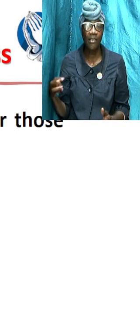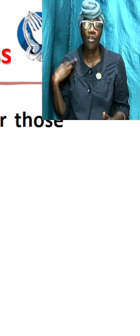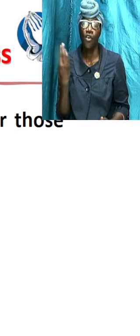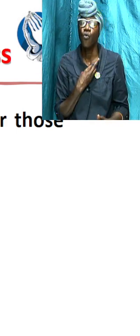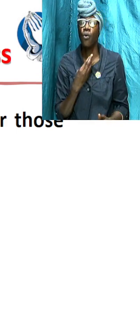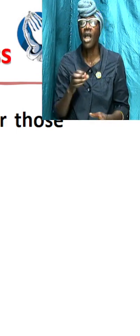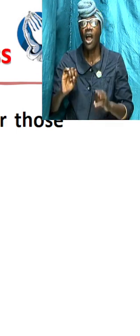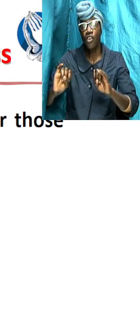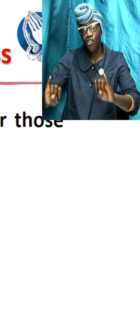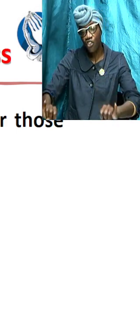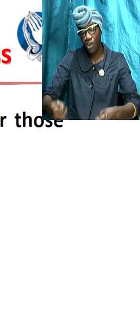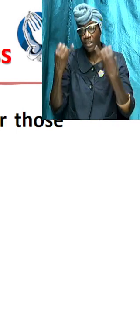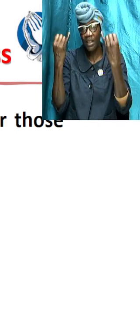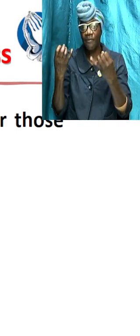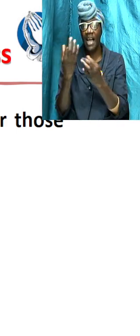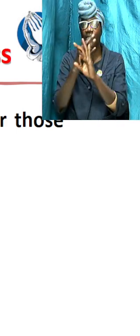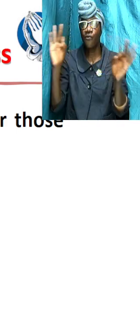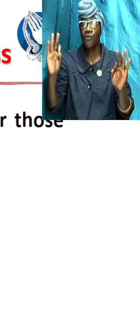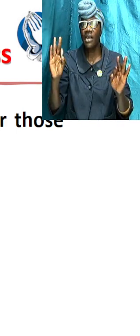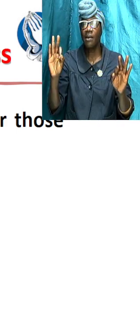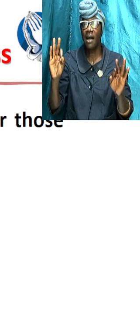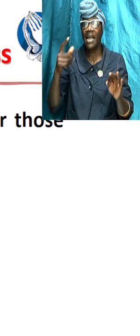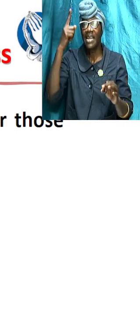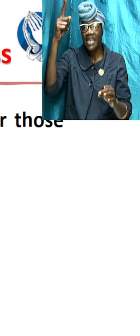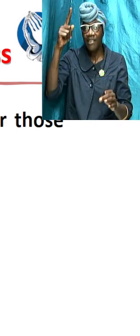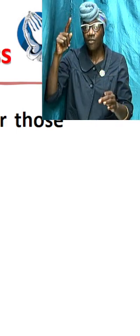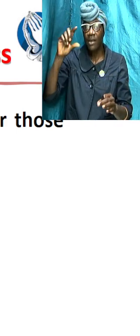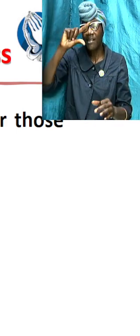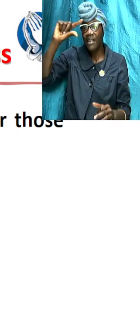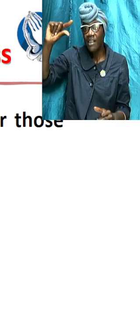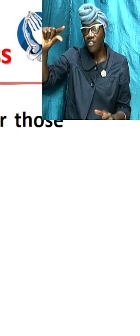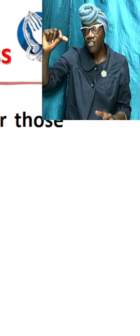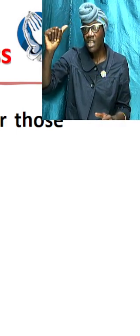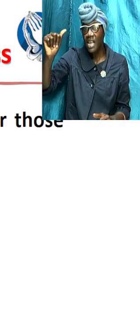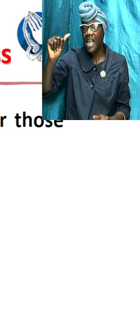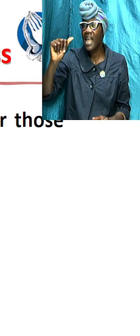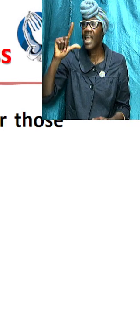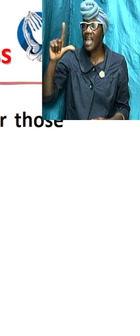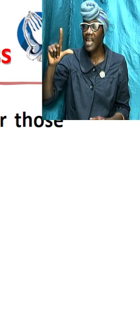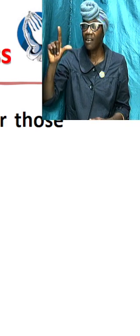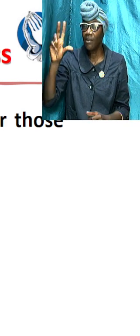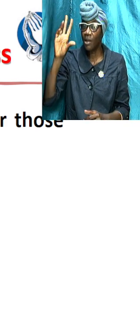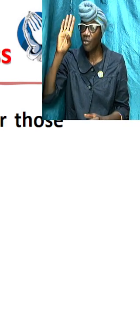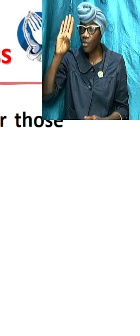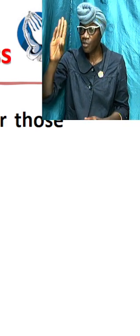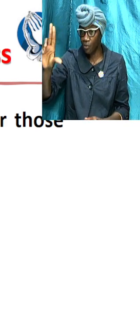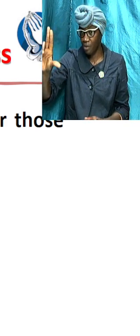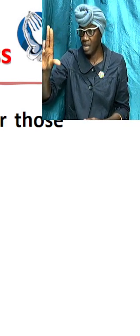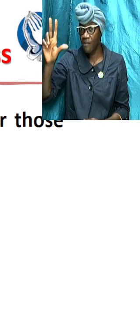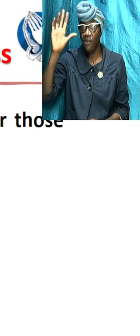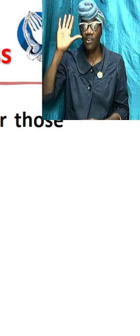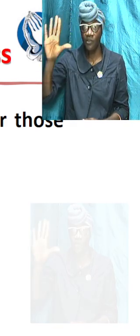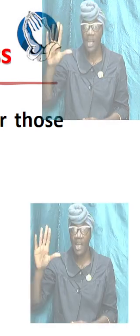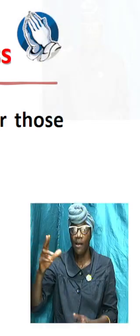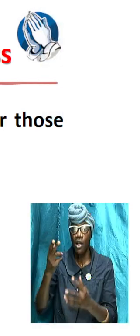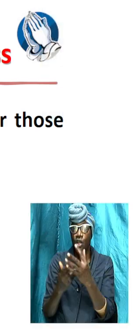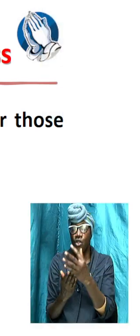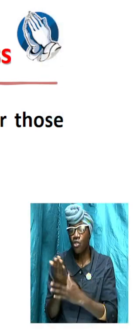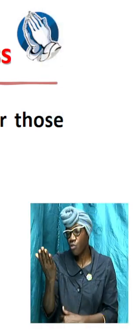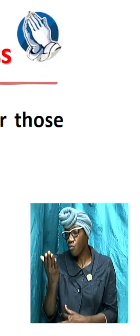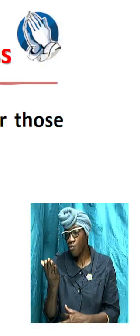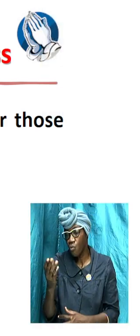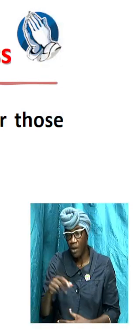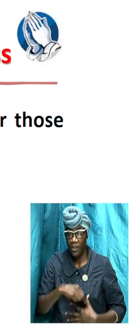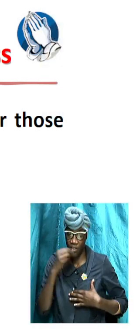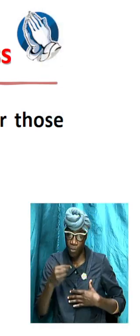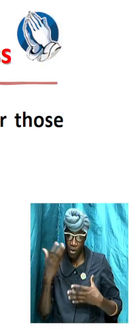by his grace. Praise God. Galatians chapter 5 and verse 5 says, for we through the Spirit wait for the hope of